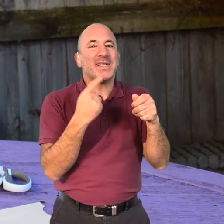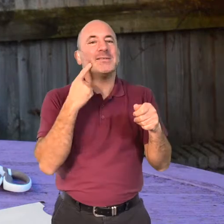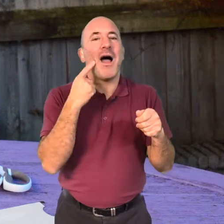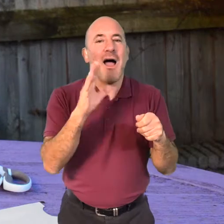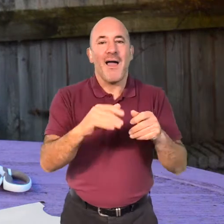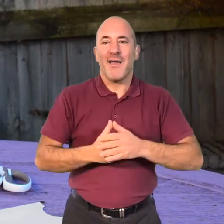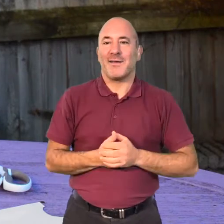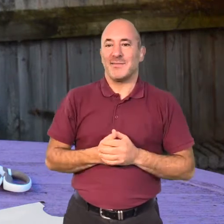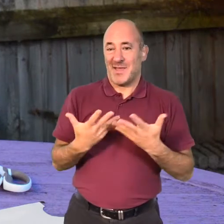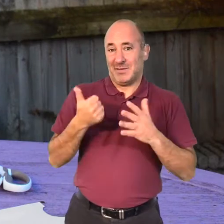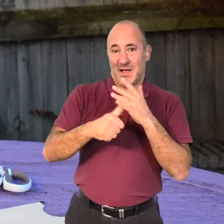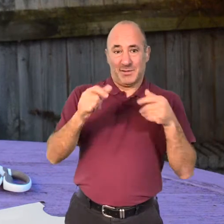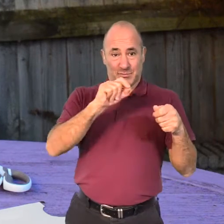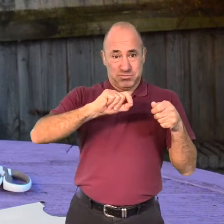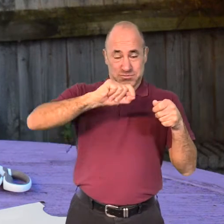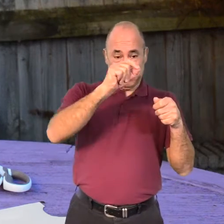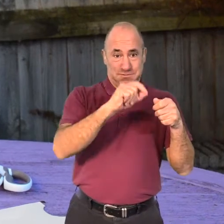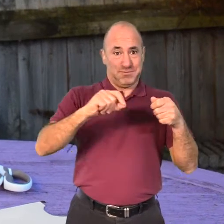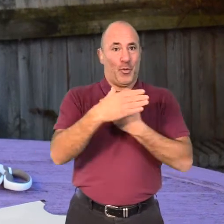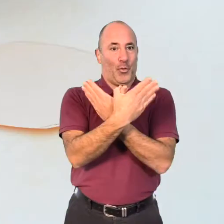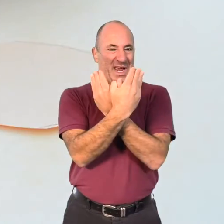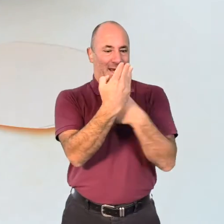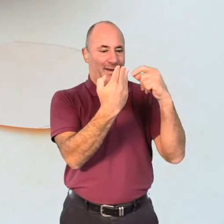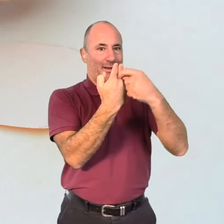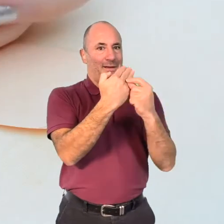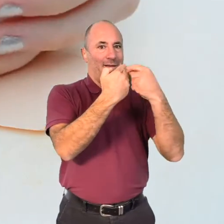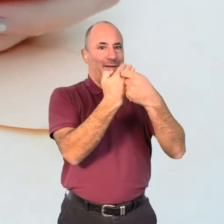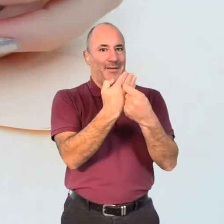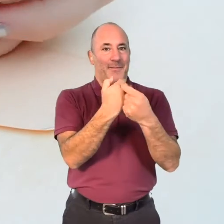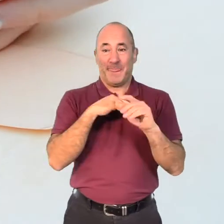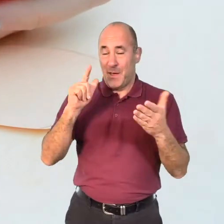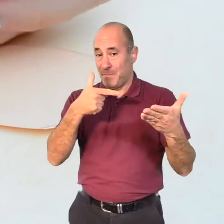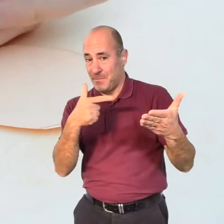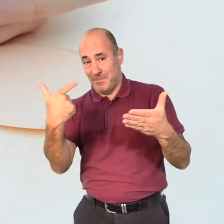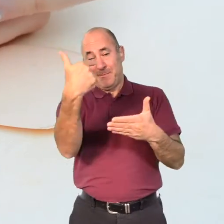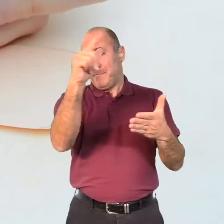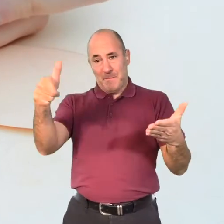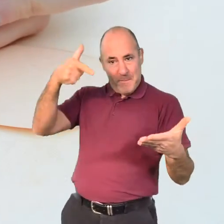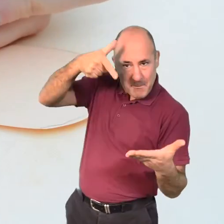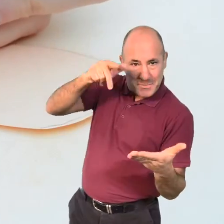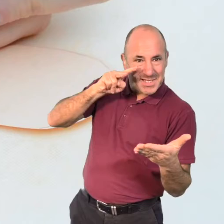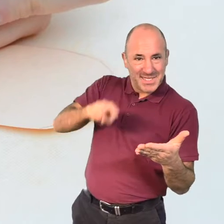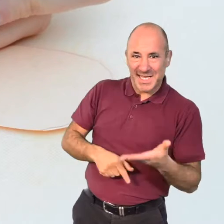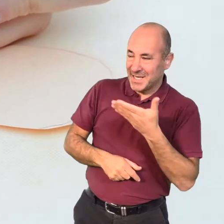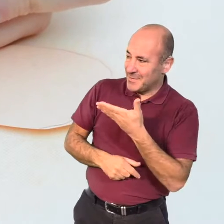I'm starting to draw my swirls on my wings now. We've gone to a close-up shot now.